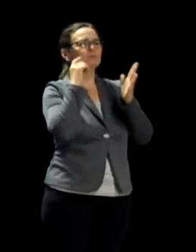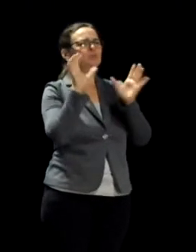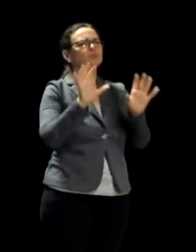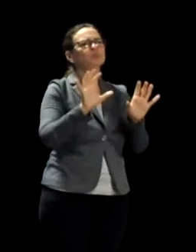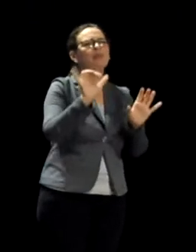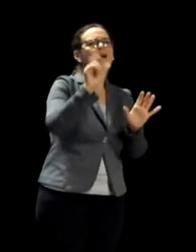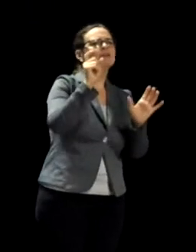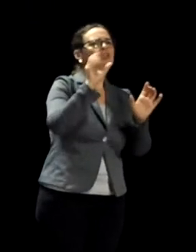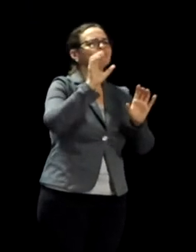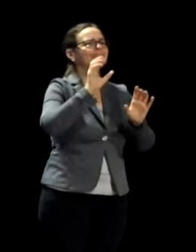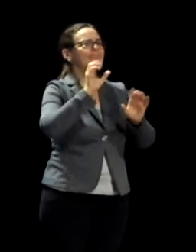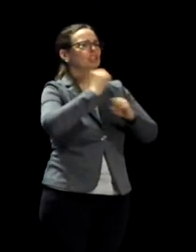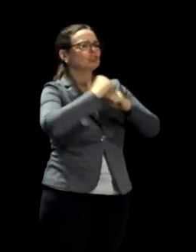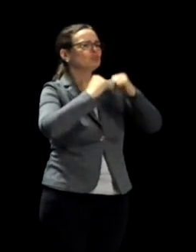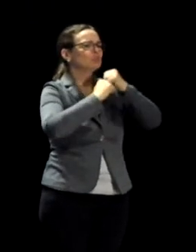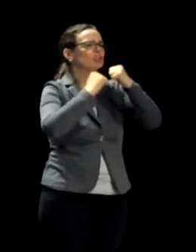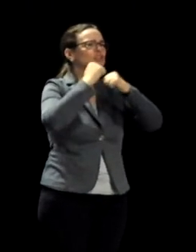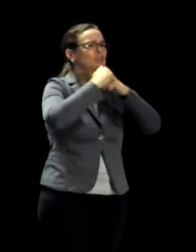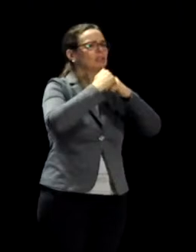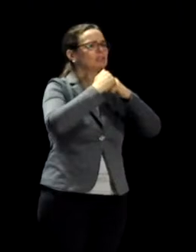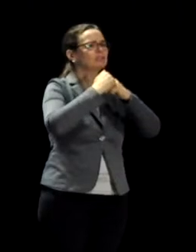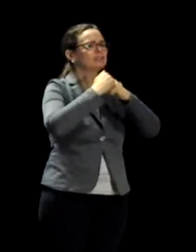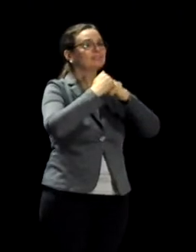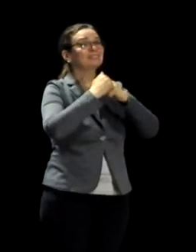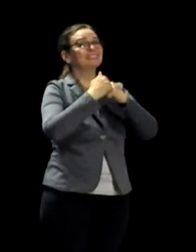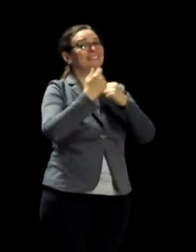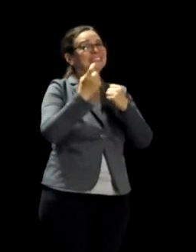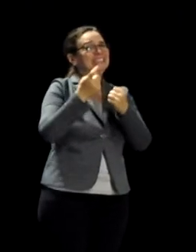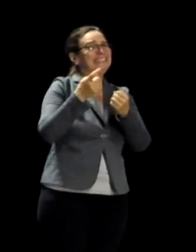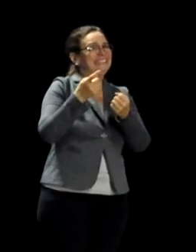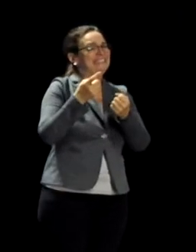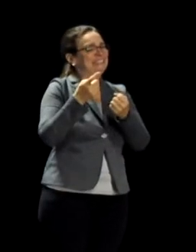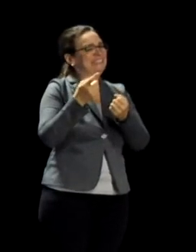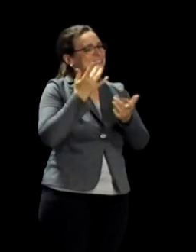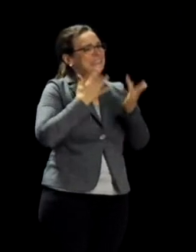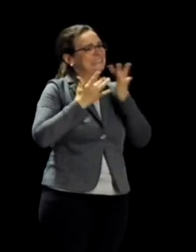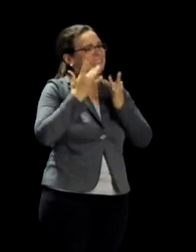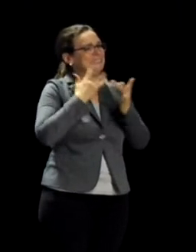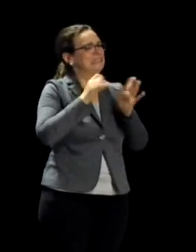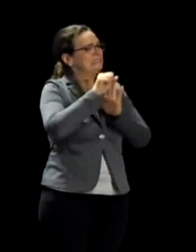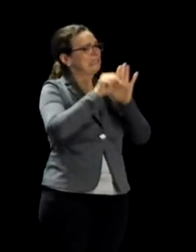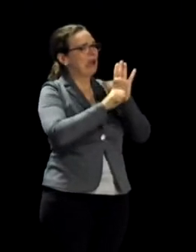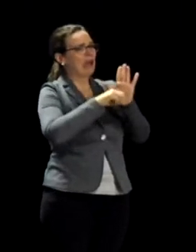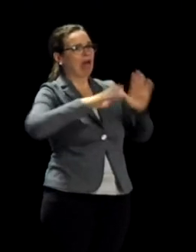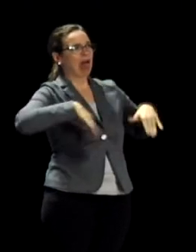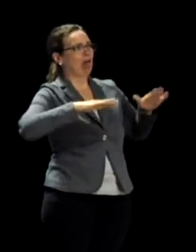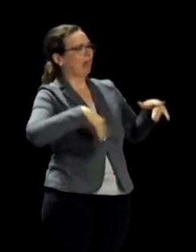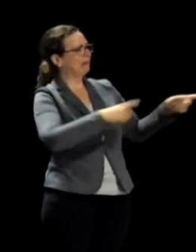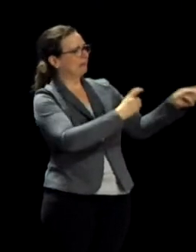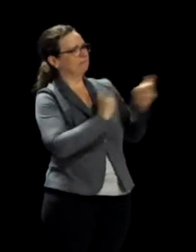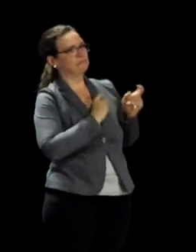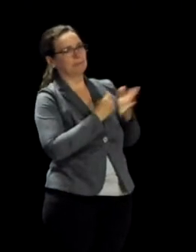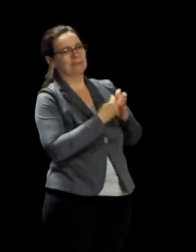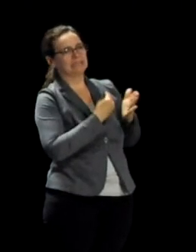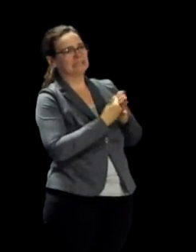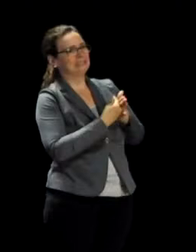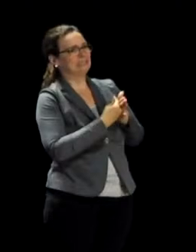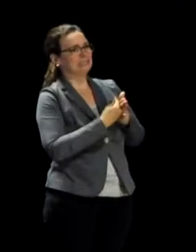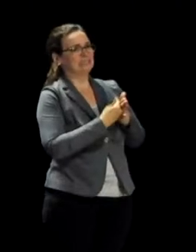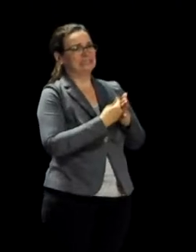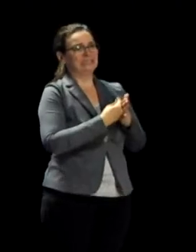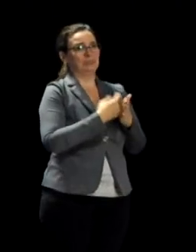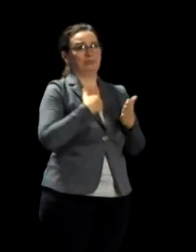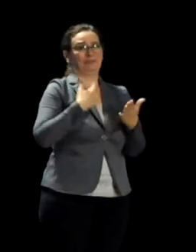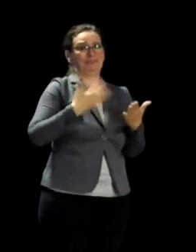like at the appropriate time, we'll work with our bargaining units to address that. But we've already cut anything